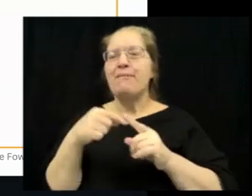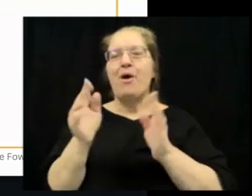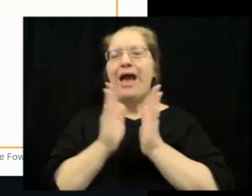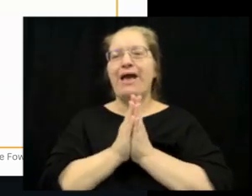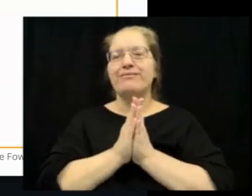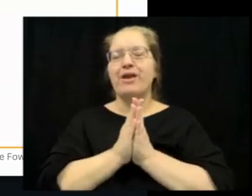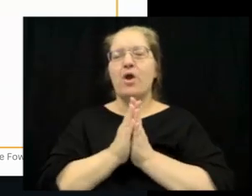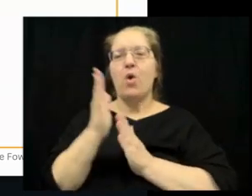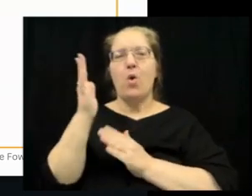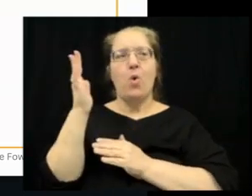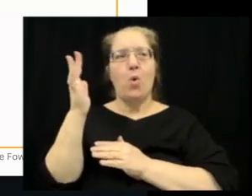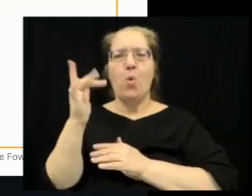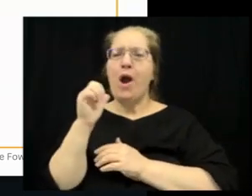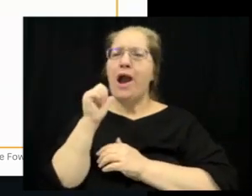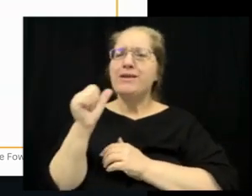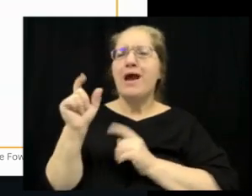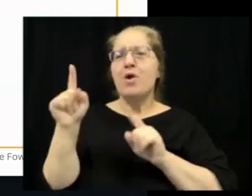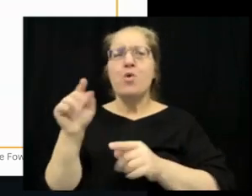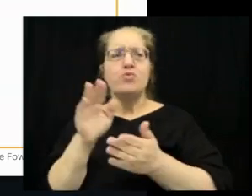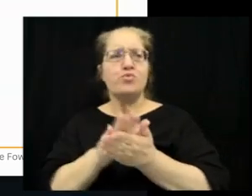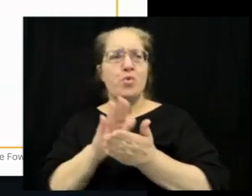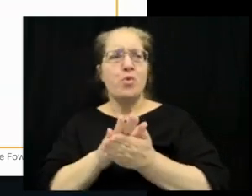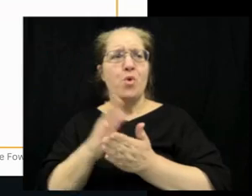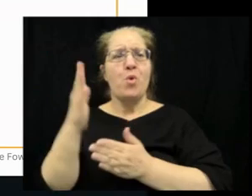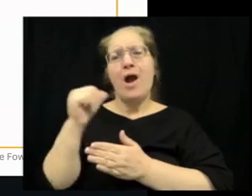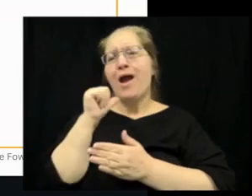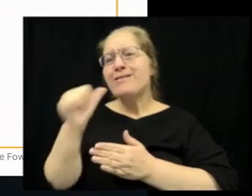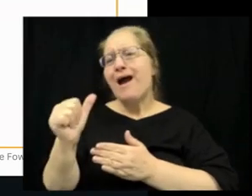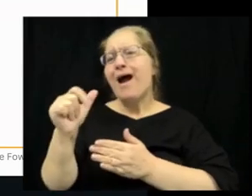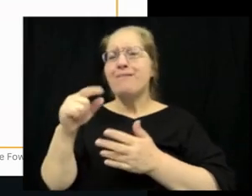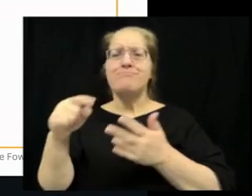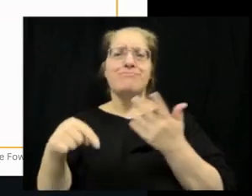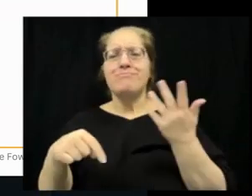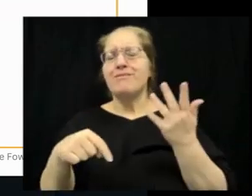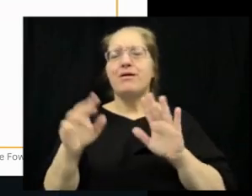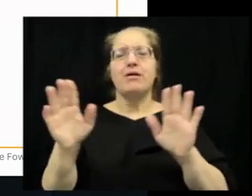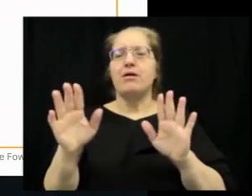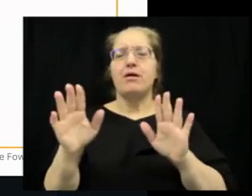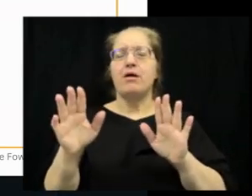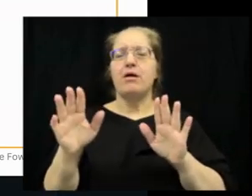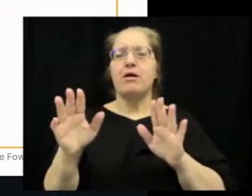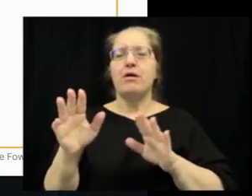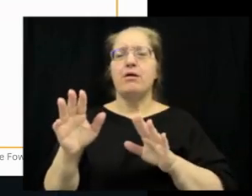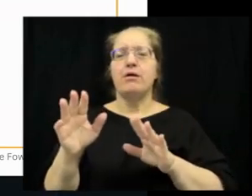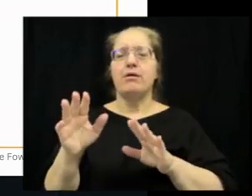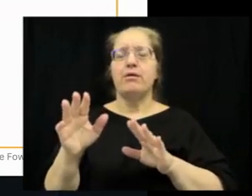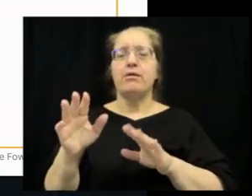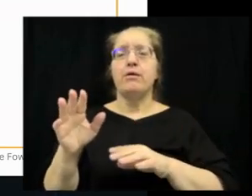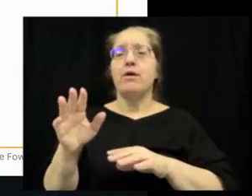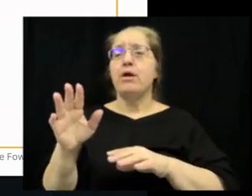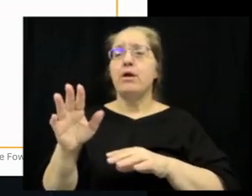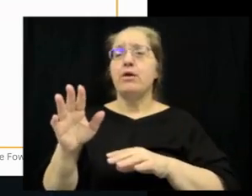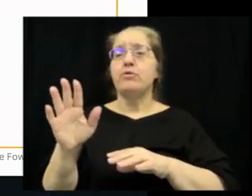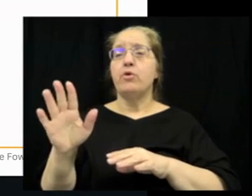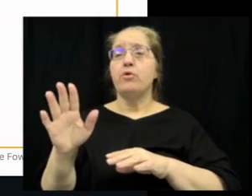why aren't you going to school? Why aren't you doing this? It's just letting them know that you see a few things.